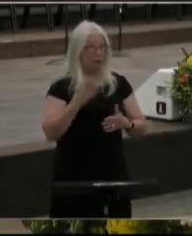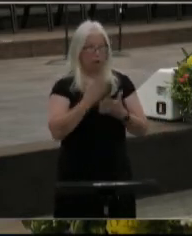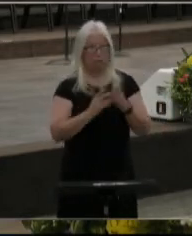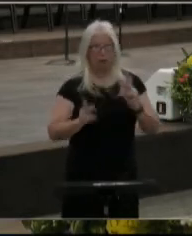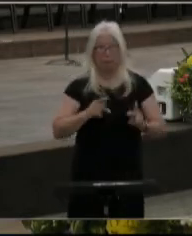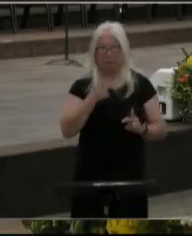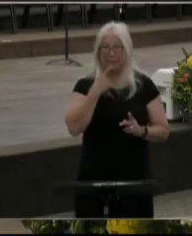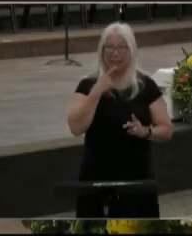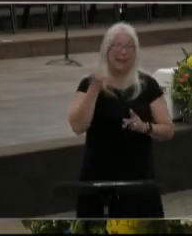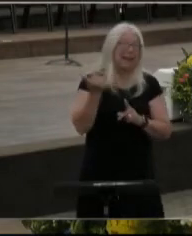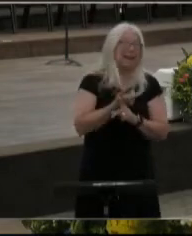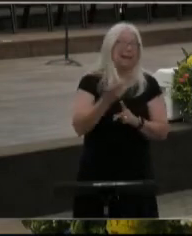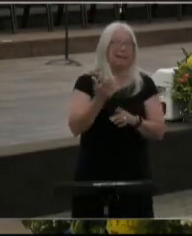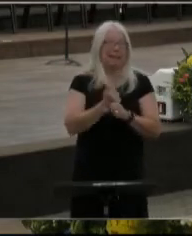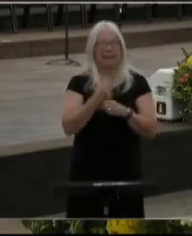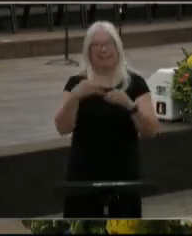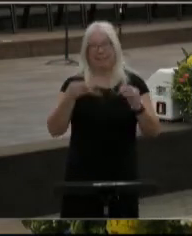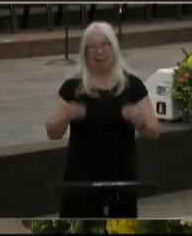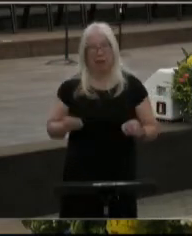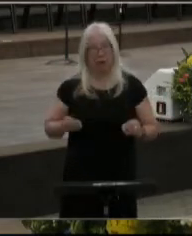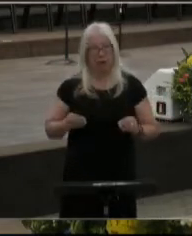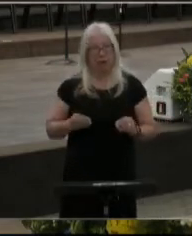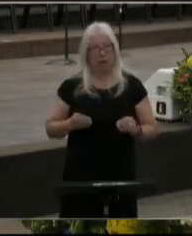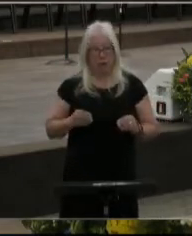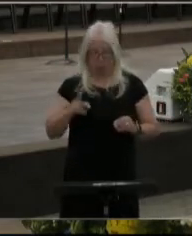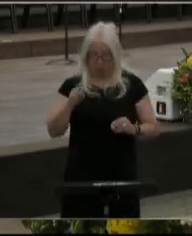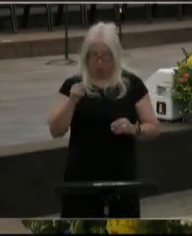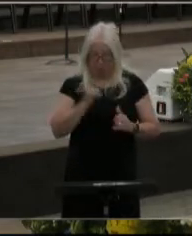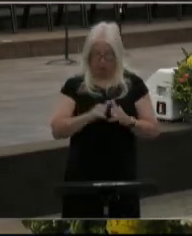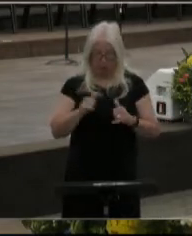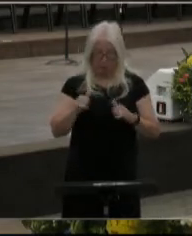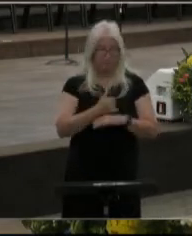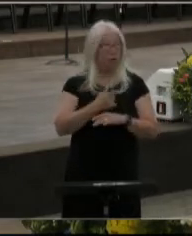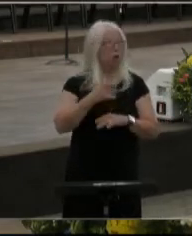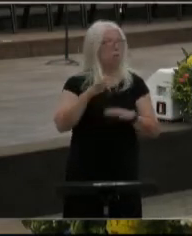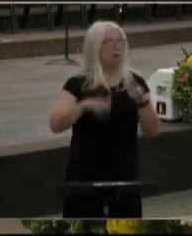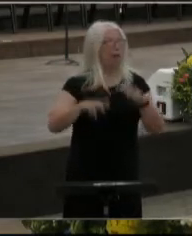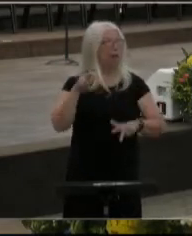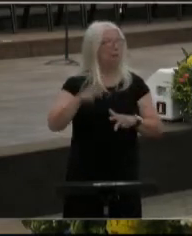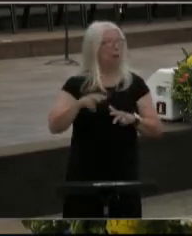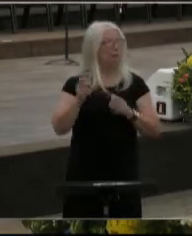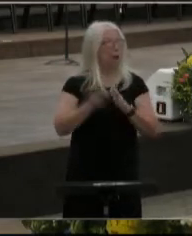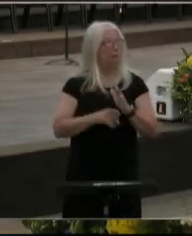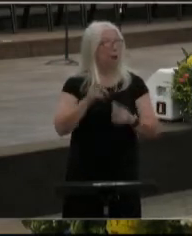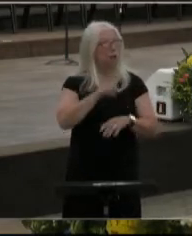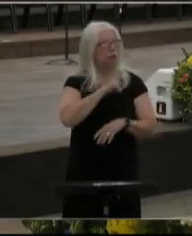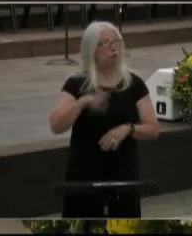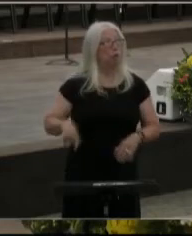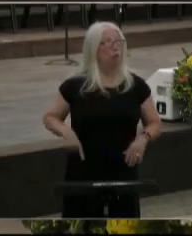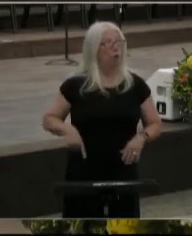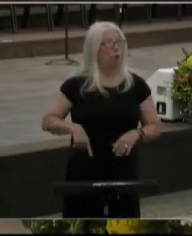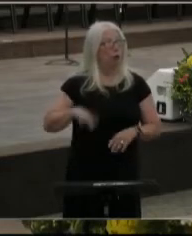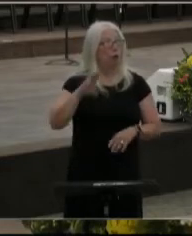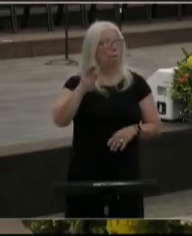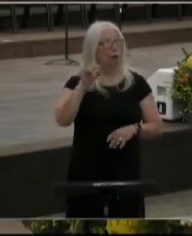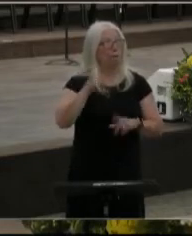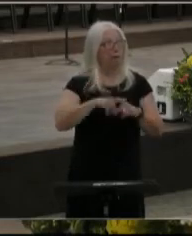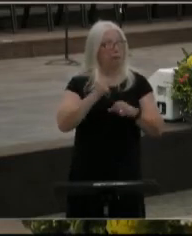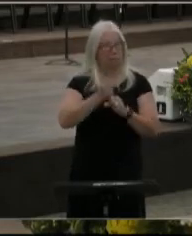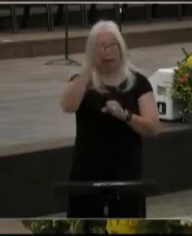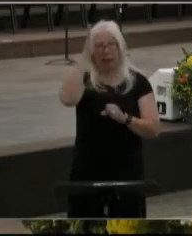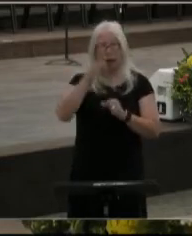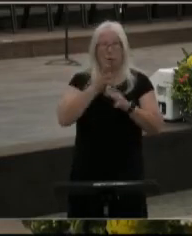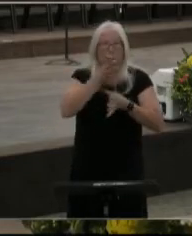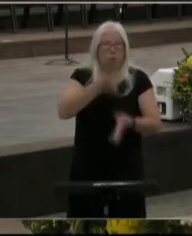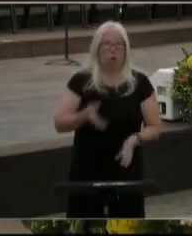are those that will say anything to get the sale. Proverbs calls them a false balance, and they're an abomination to the Lord. Abomination means it makes God